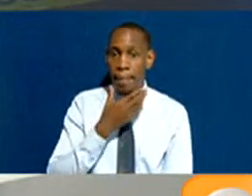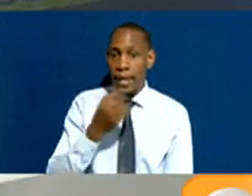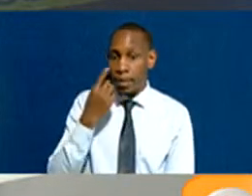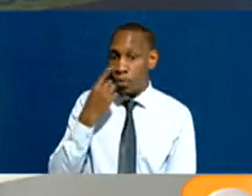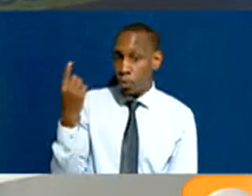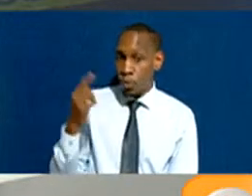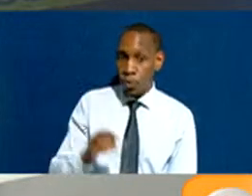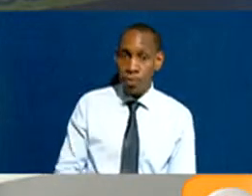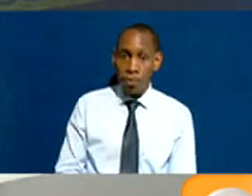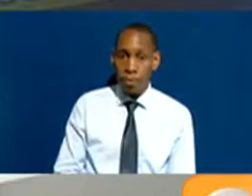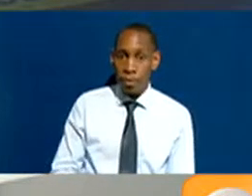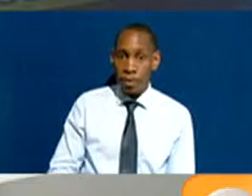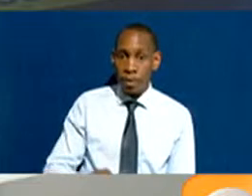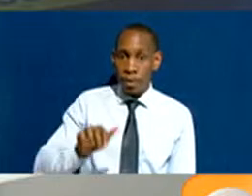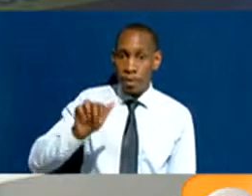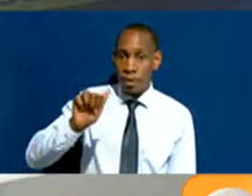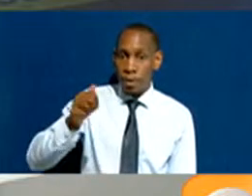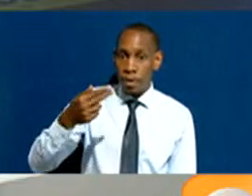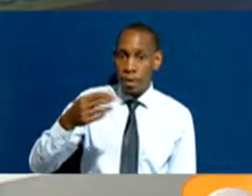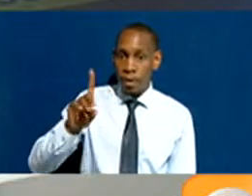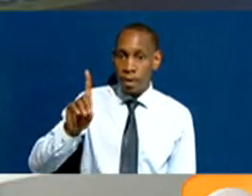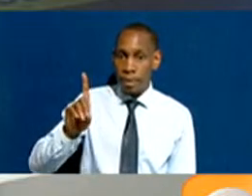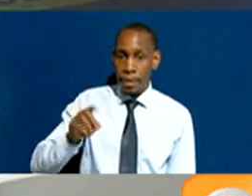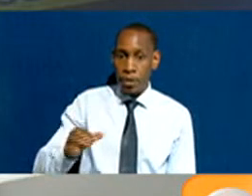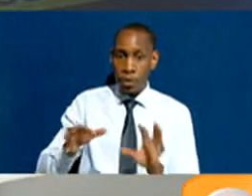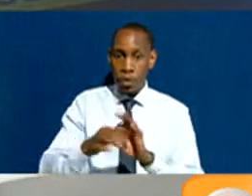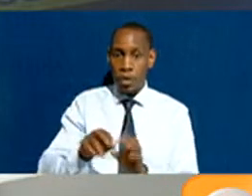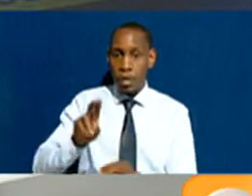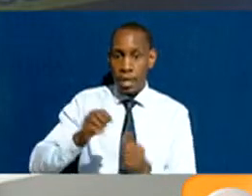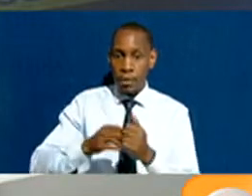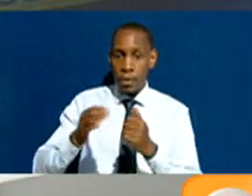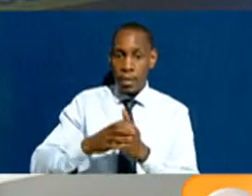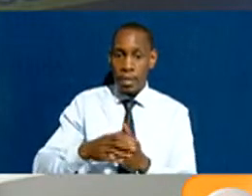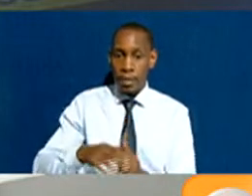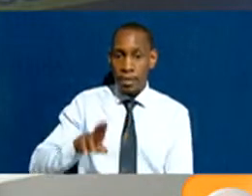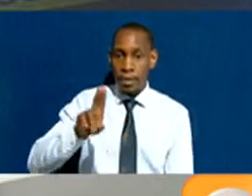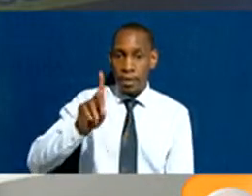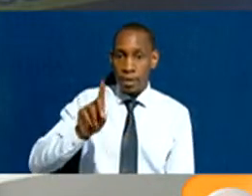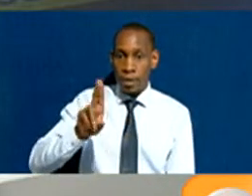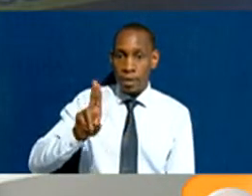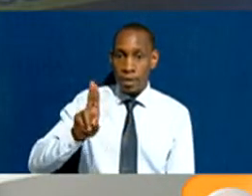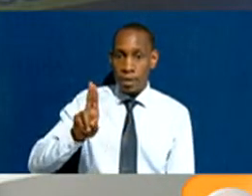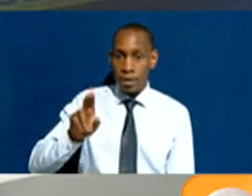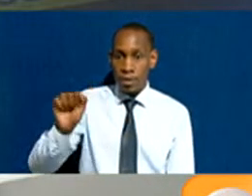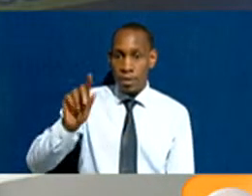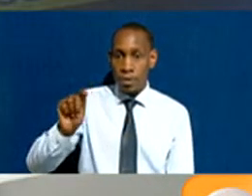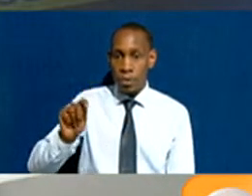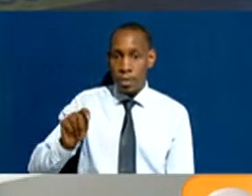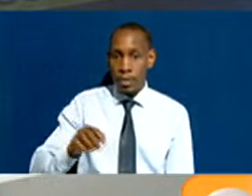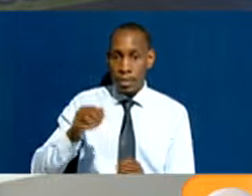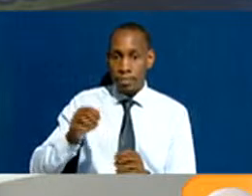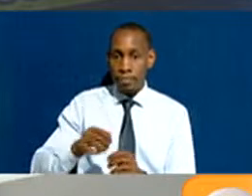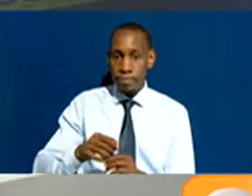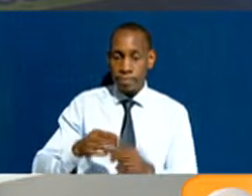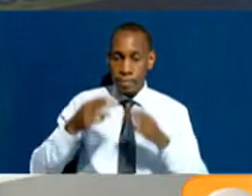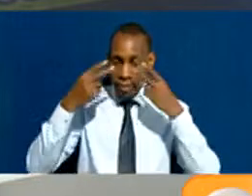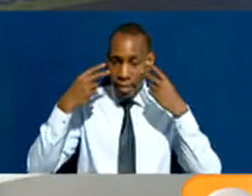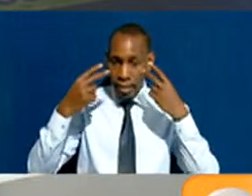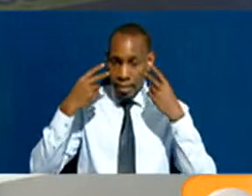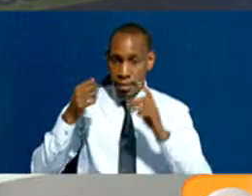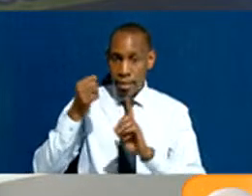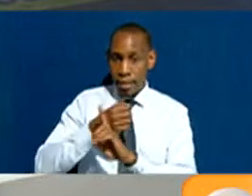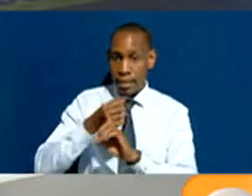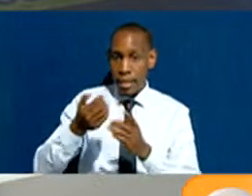Aden, whom they have linked to the 2019 Dusit D2 attack in Riverside in Nairobi.